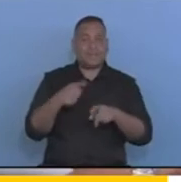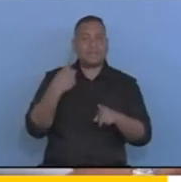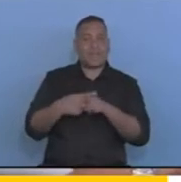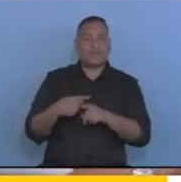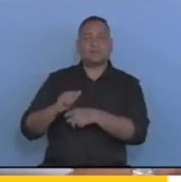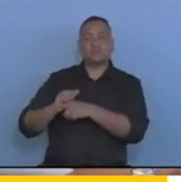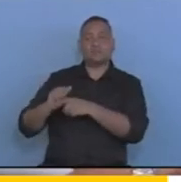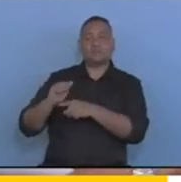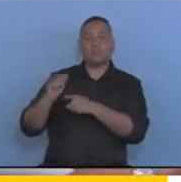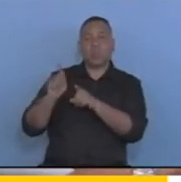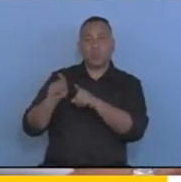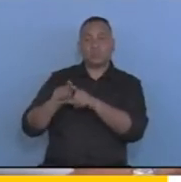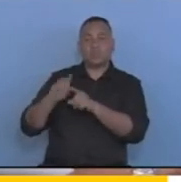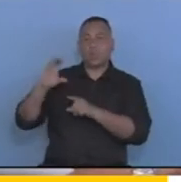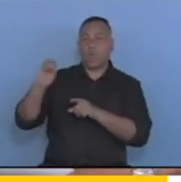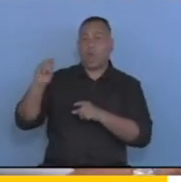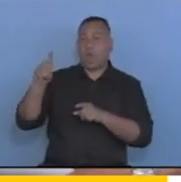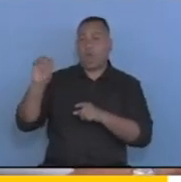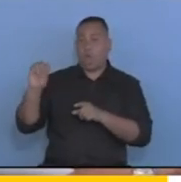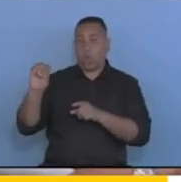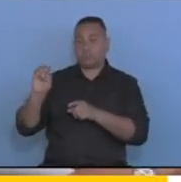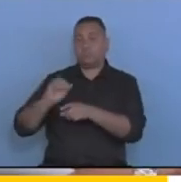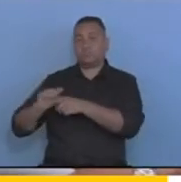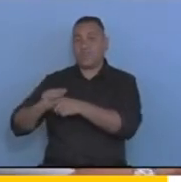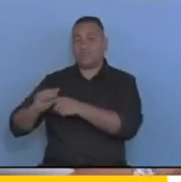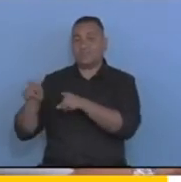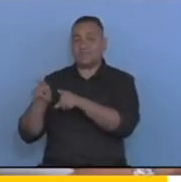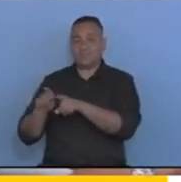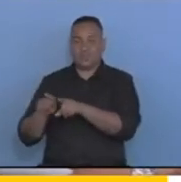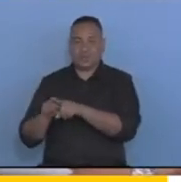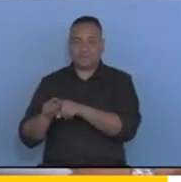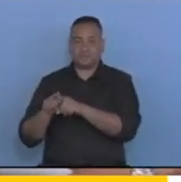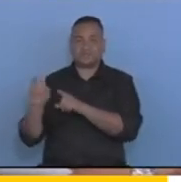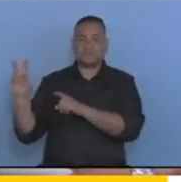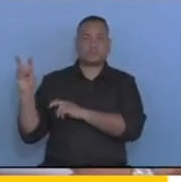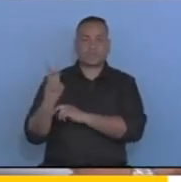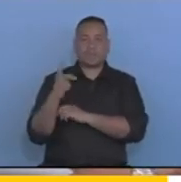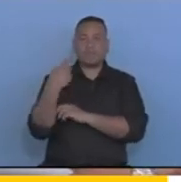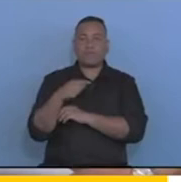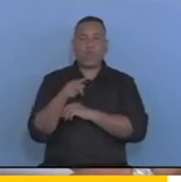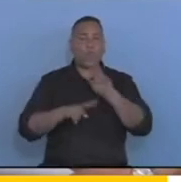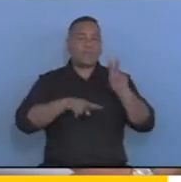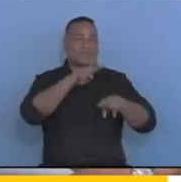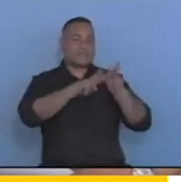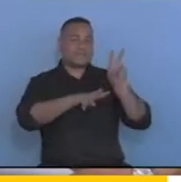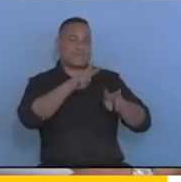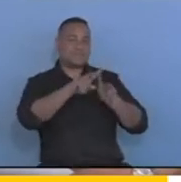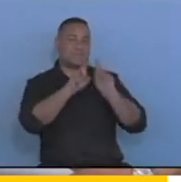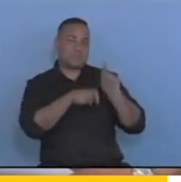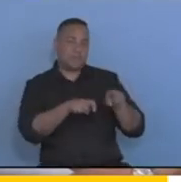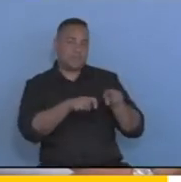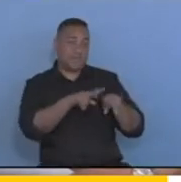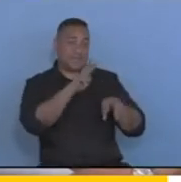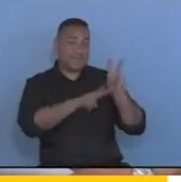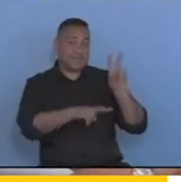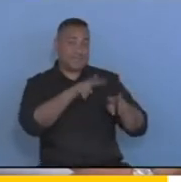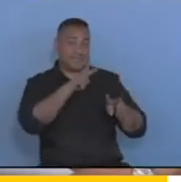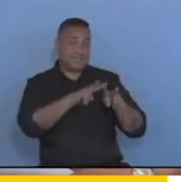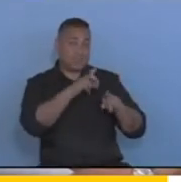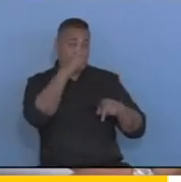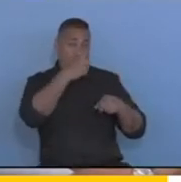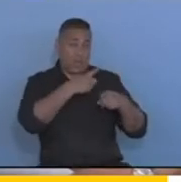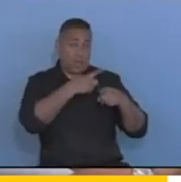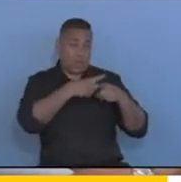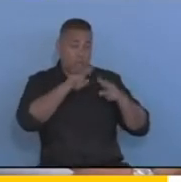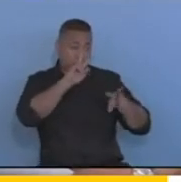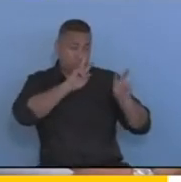of practice, you must then do an assessment. That assessment is a full week where they will go into depth with